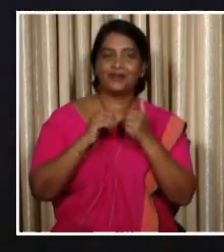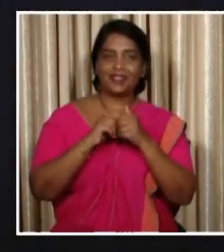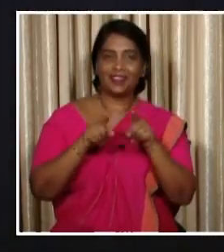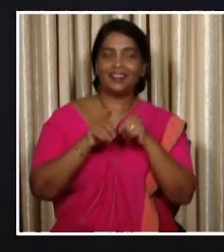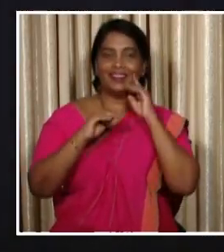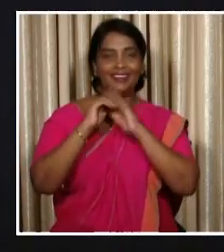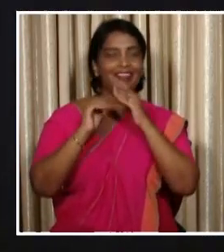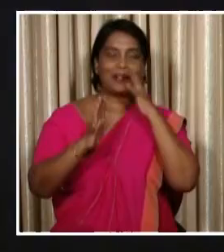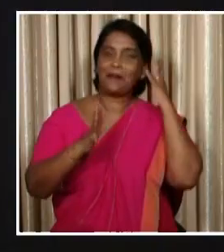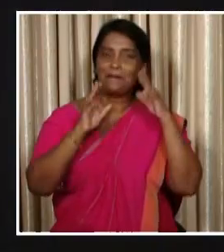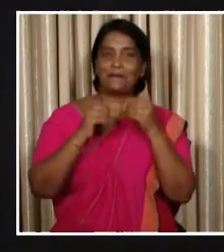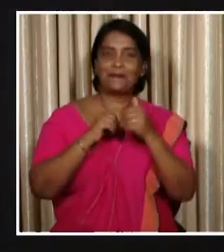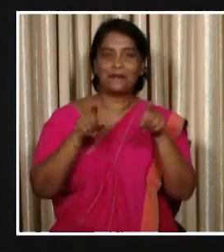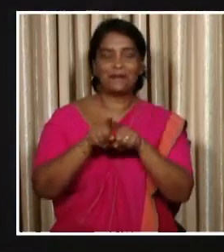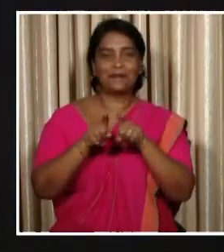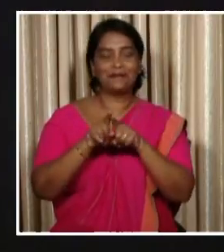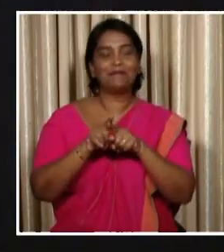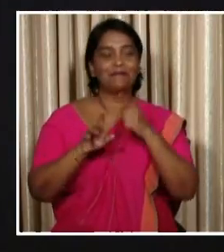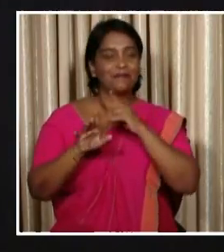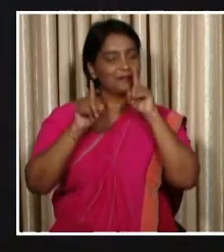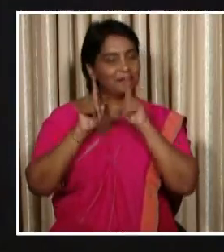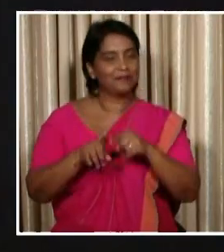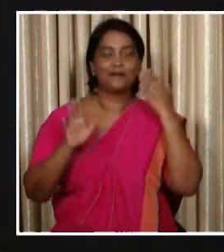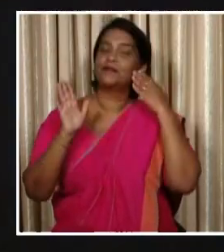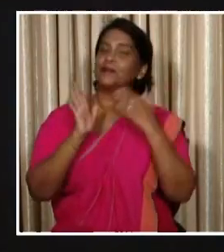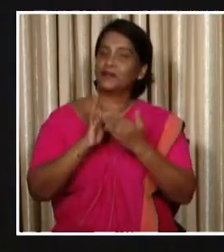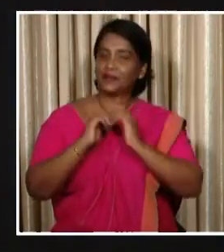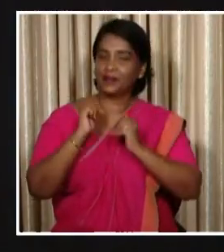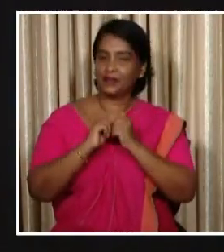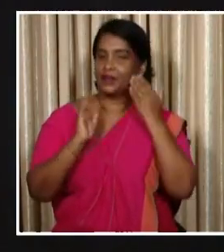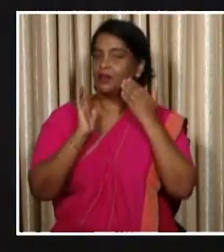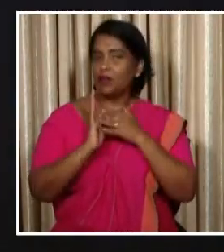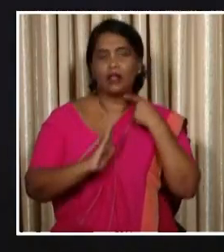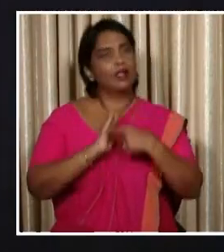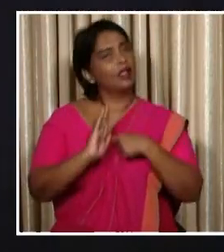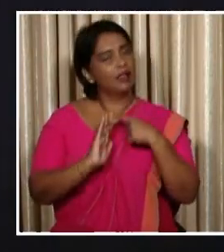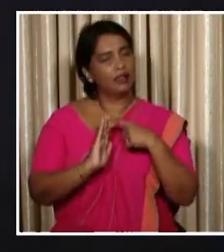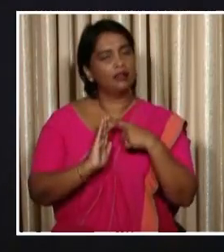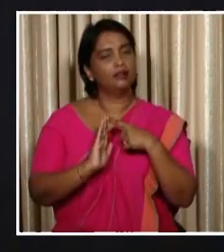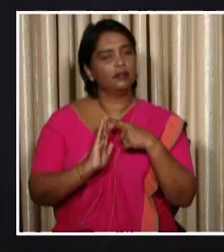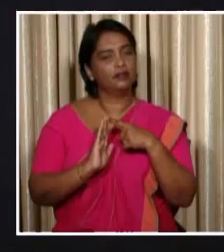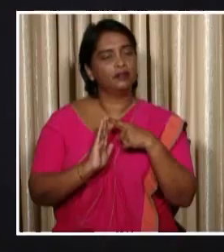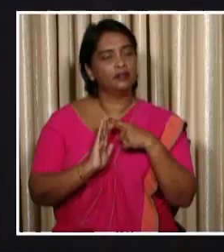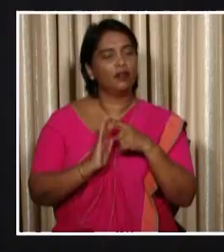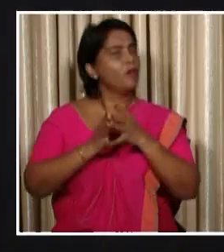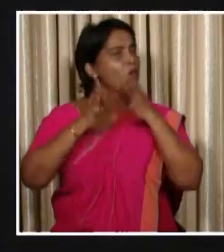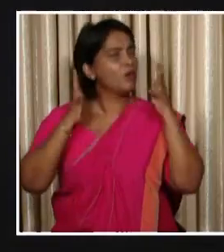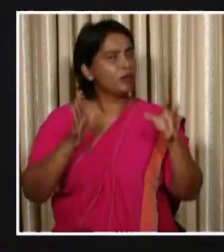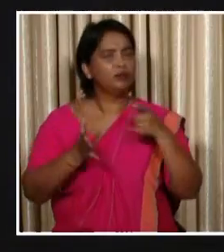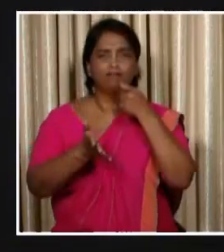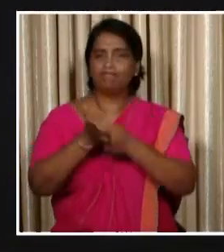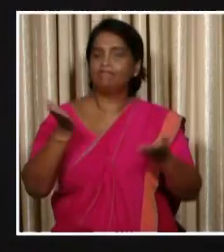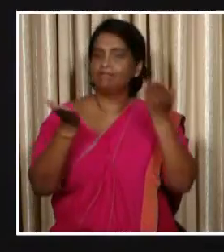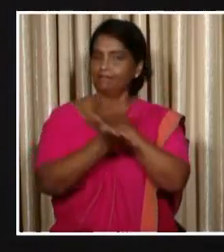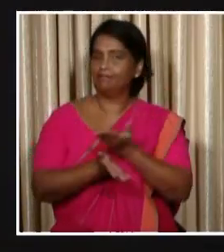Sri Lanka has become a signatory to several global conventions. Our objective and the intention is to continue with